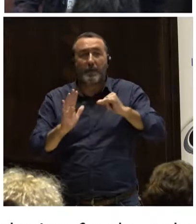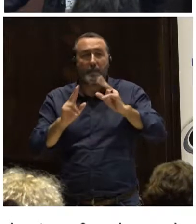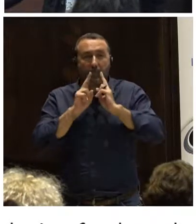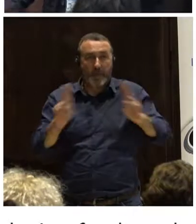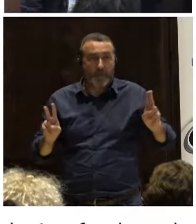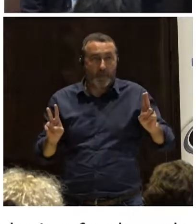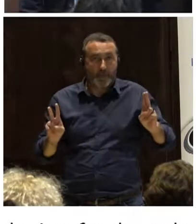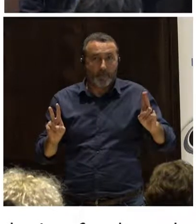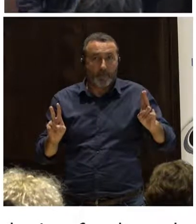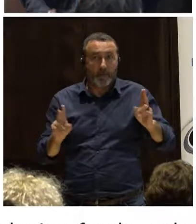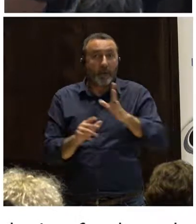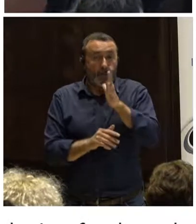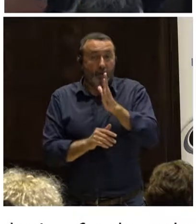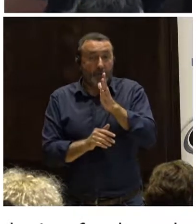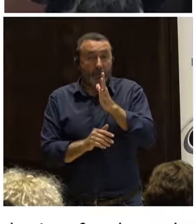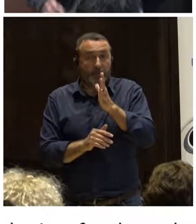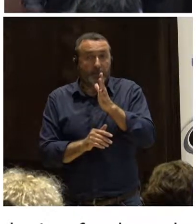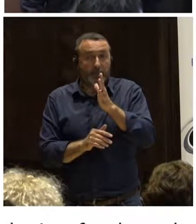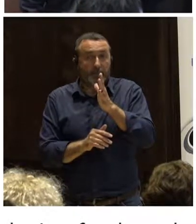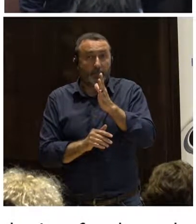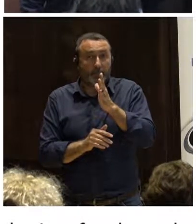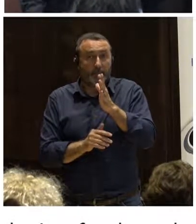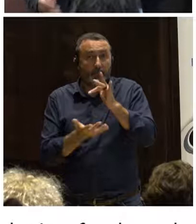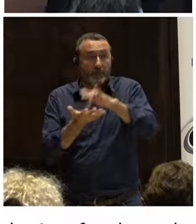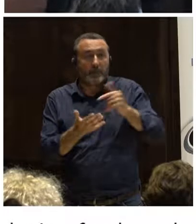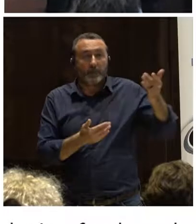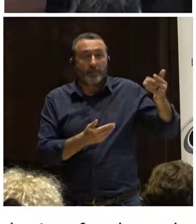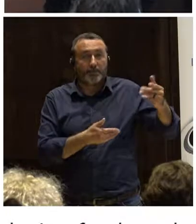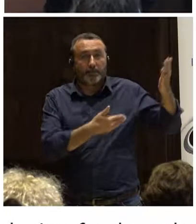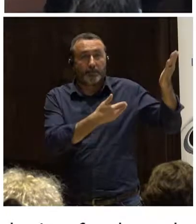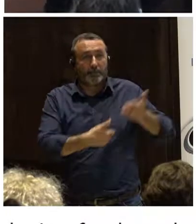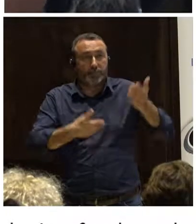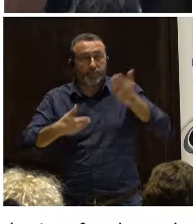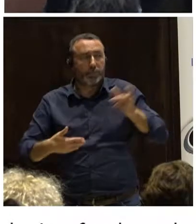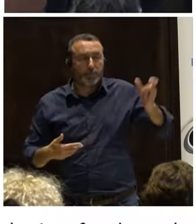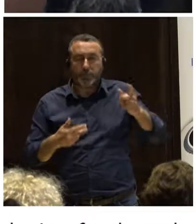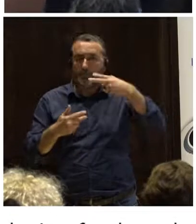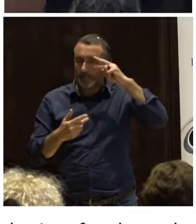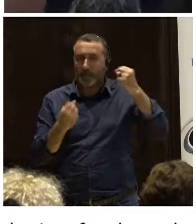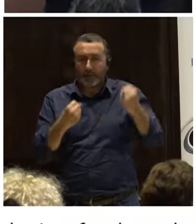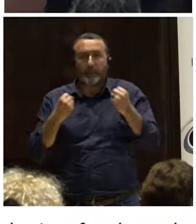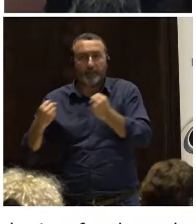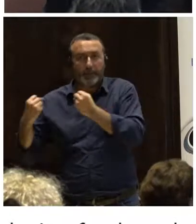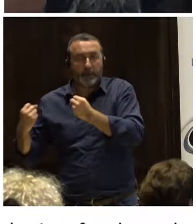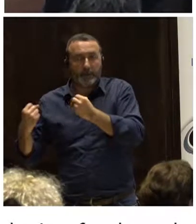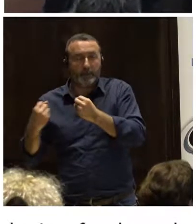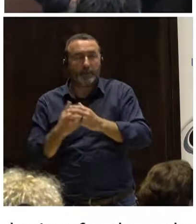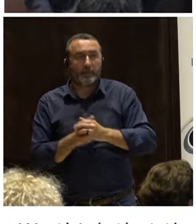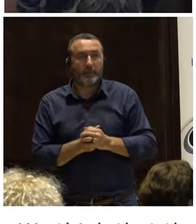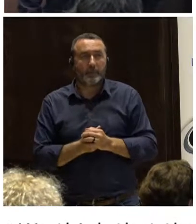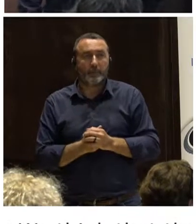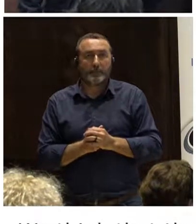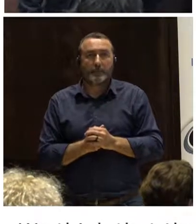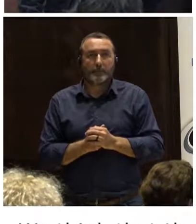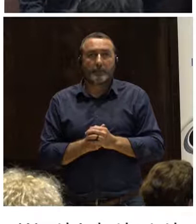reason we invited some people that are experts in this field, and we will try to learn